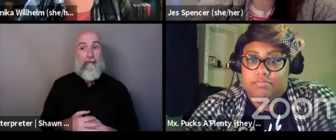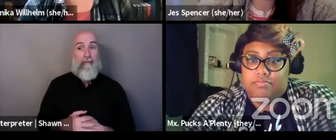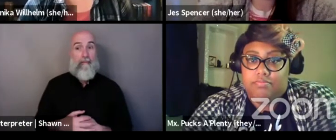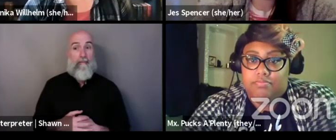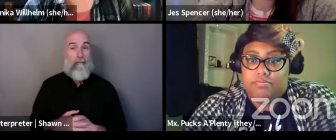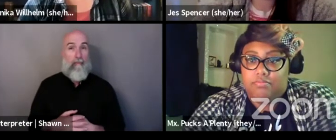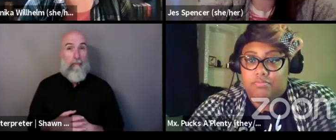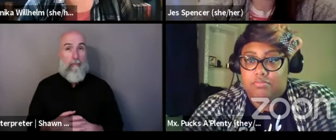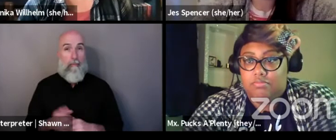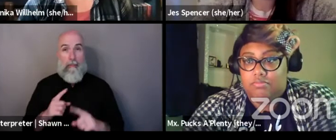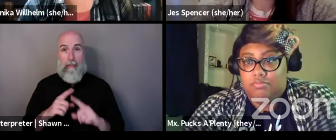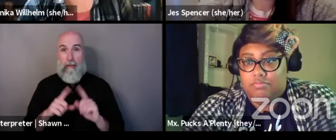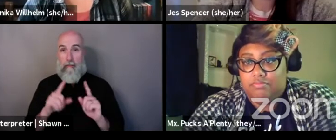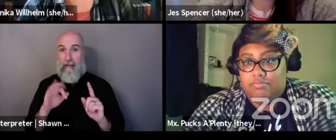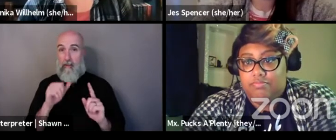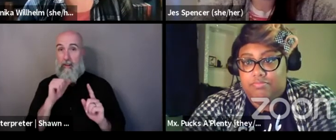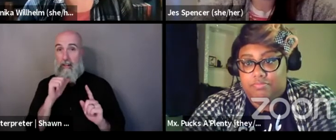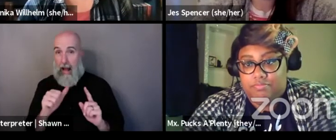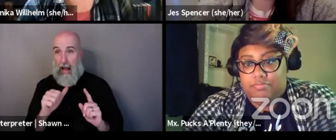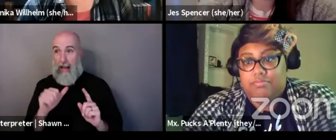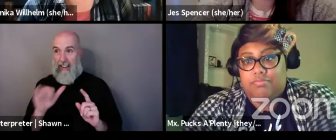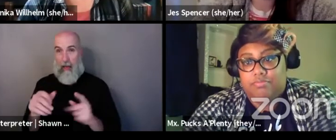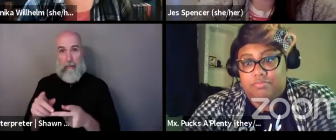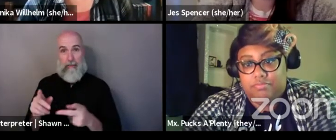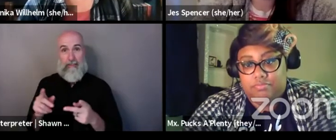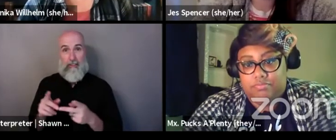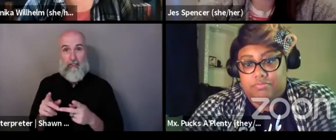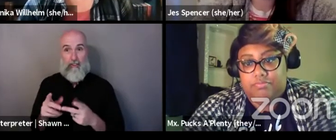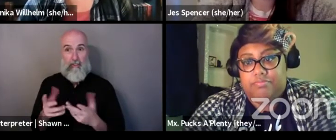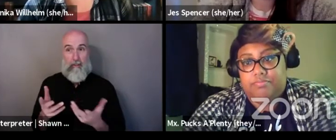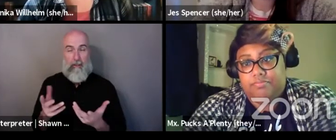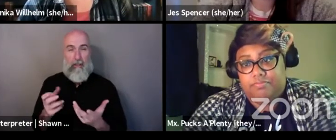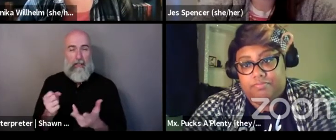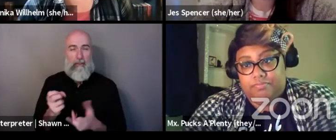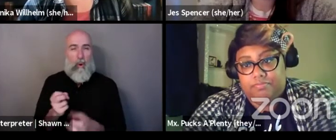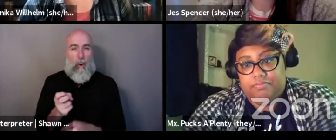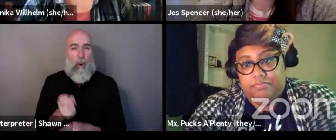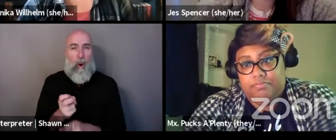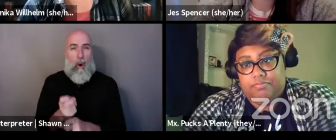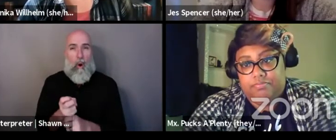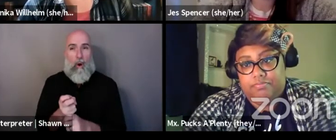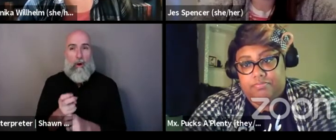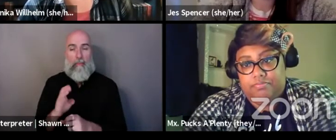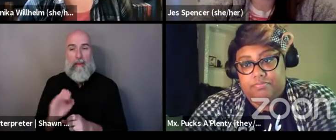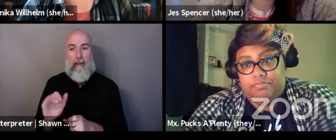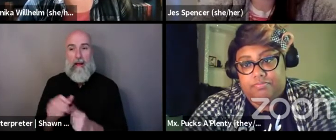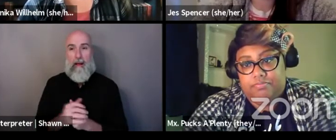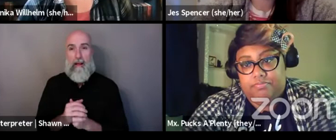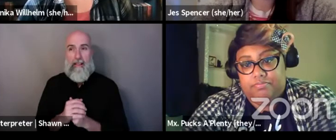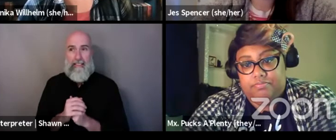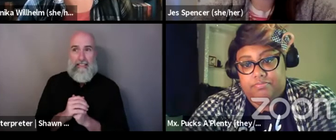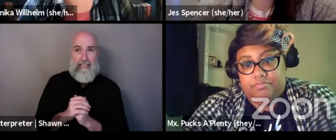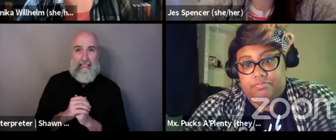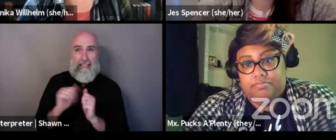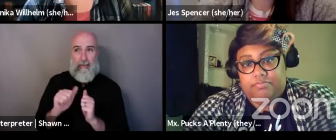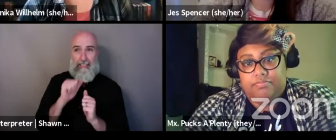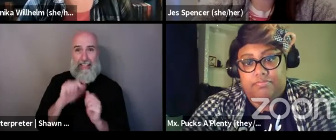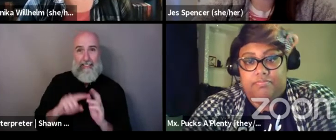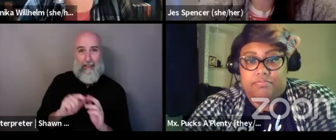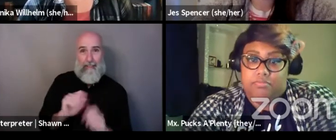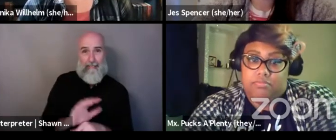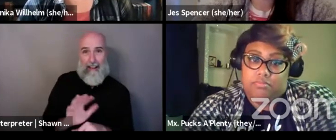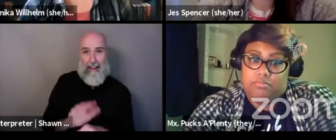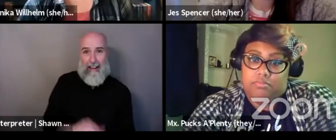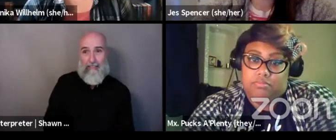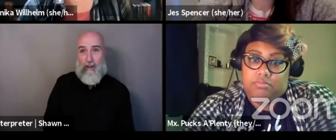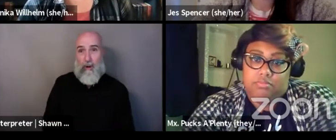But when you're not in a position of power, like, it's so hard to be like, could we not start at 5? Or could you not,